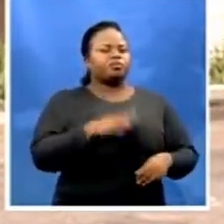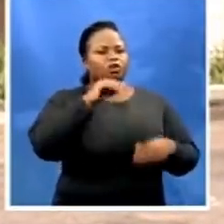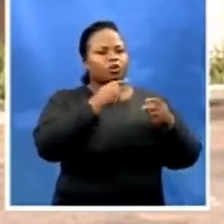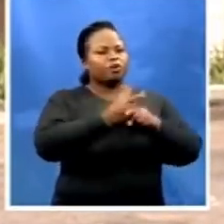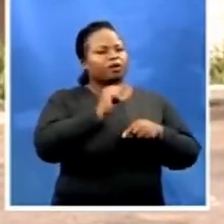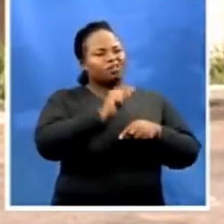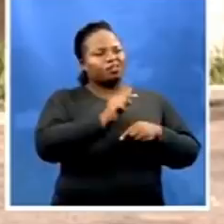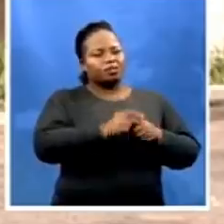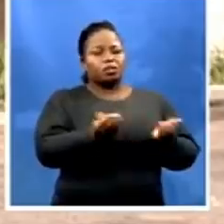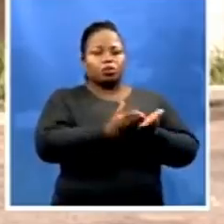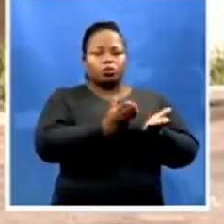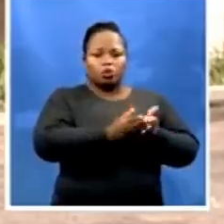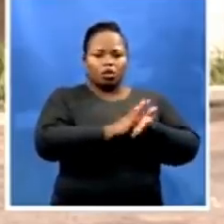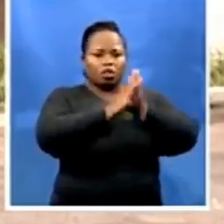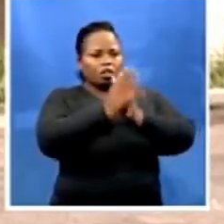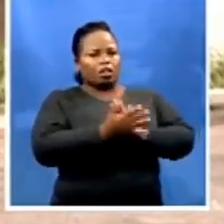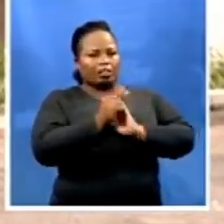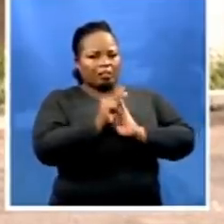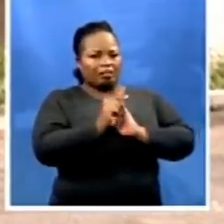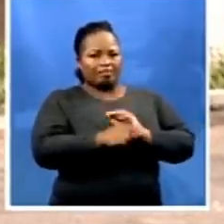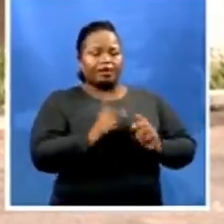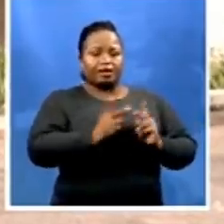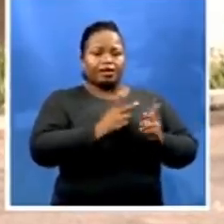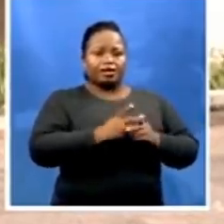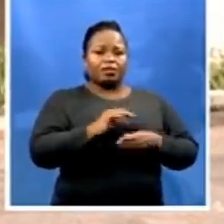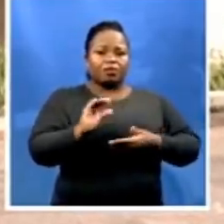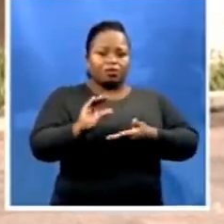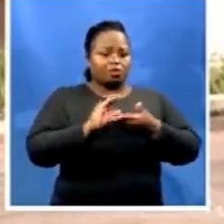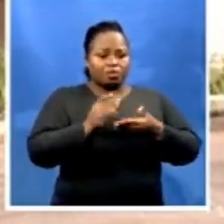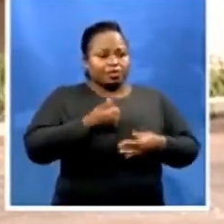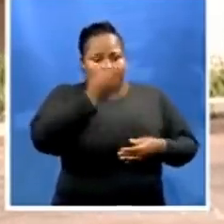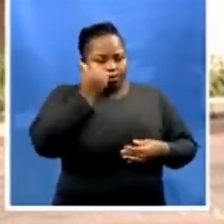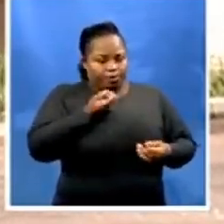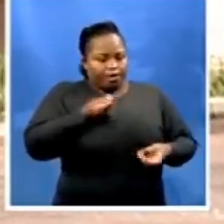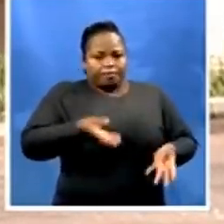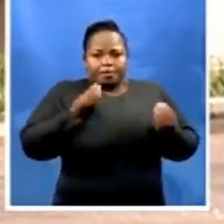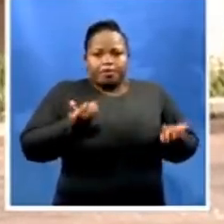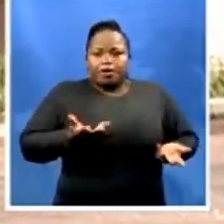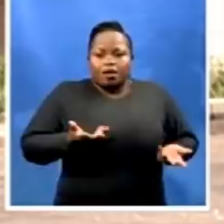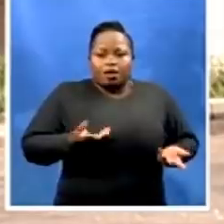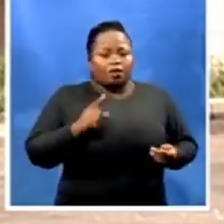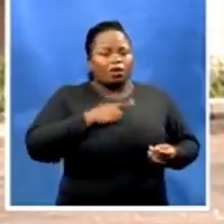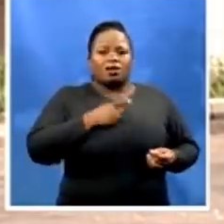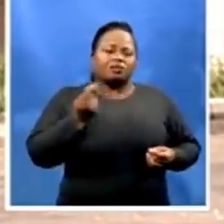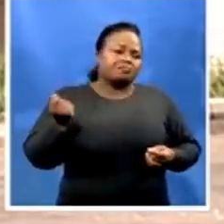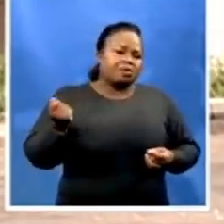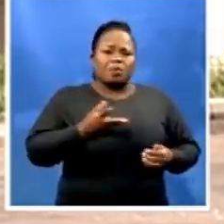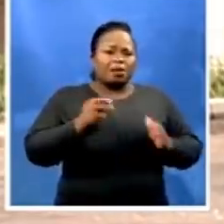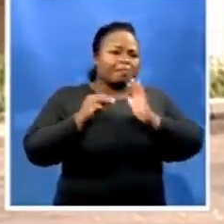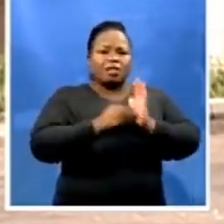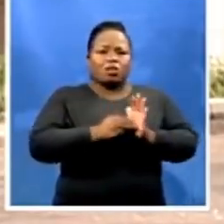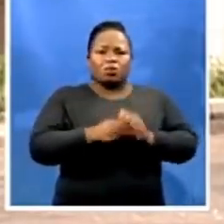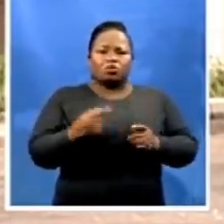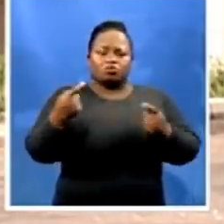saying that the school was sponsored and they don't know where they're going to get the money from. It was millions that was pumped into the school to aid the children with